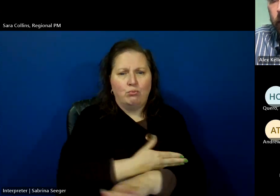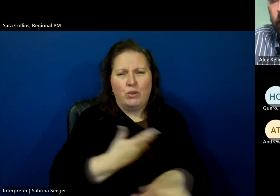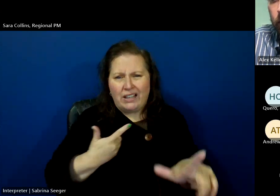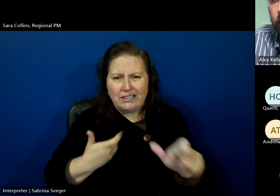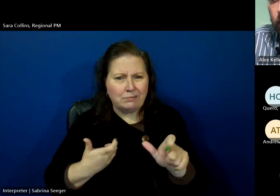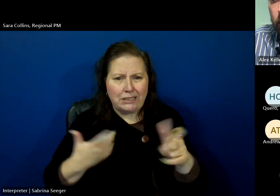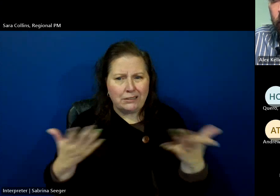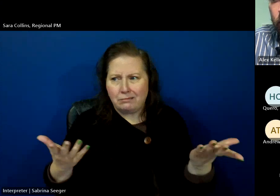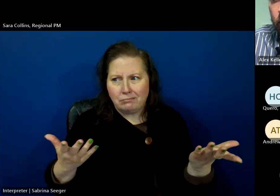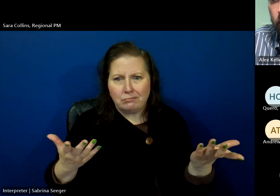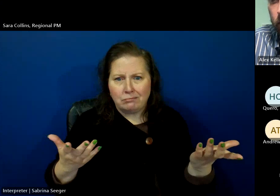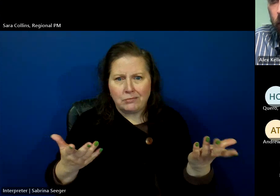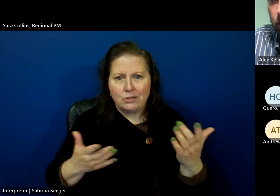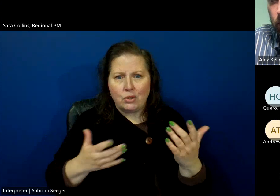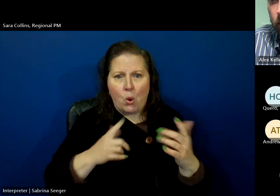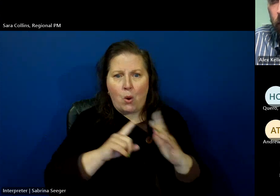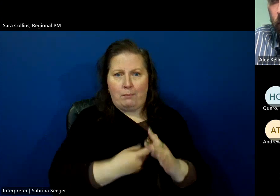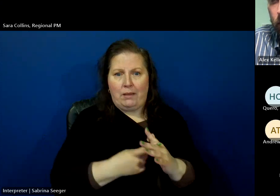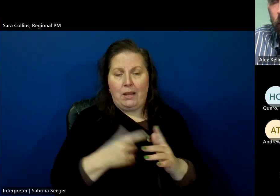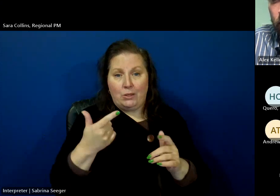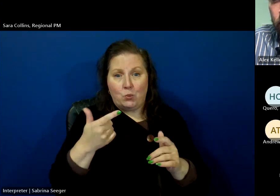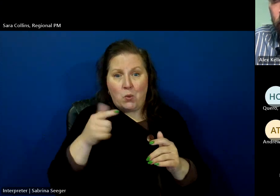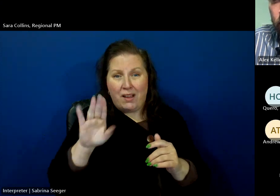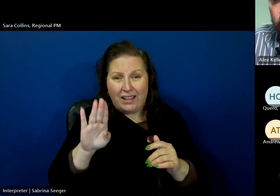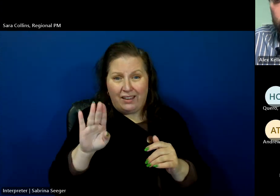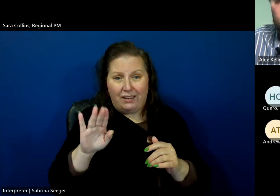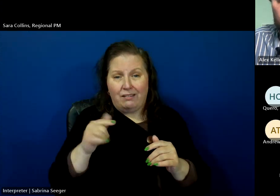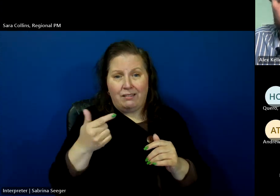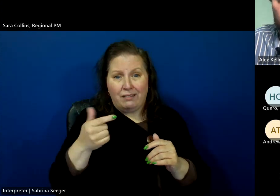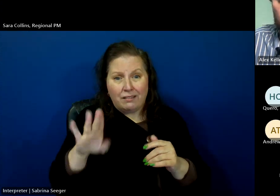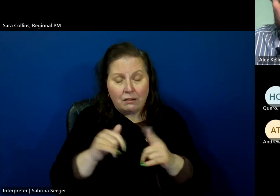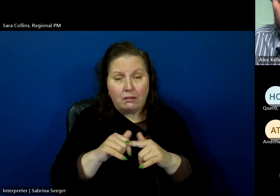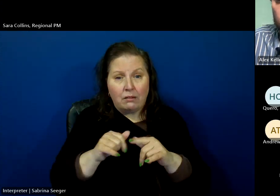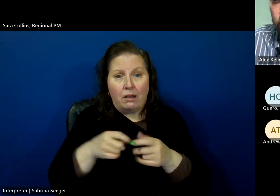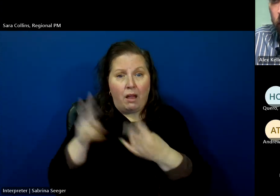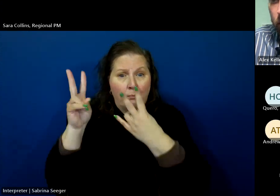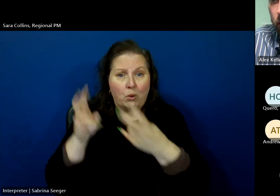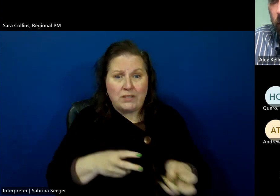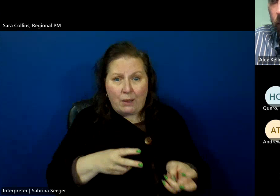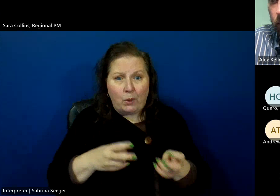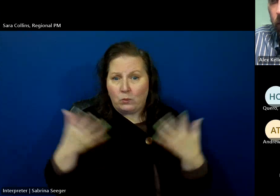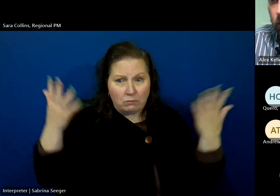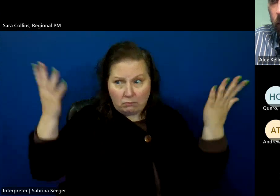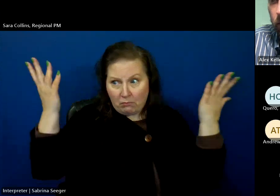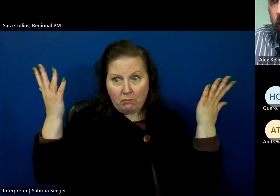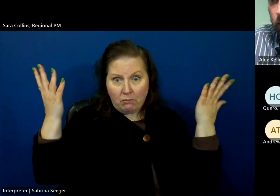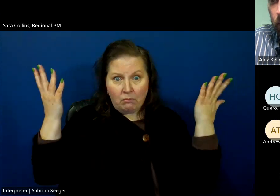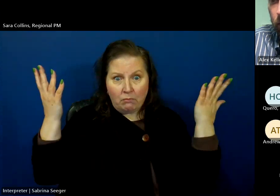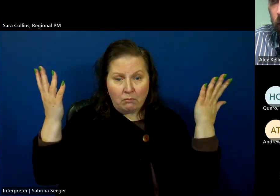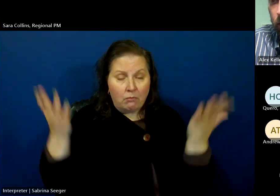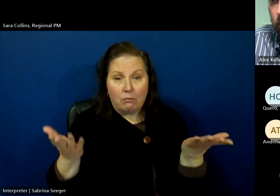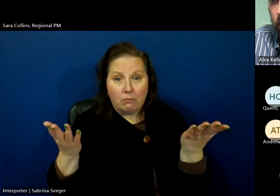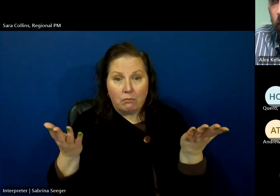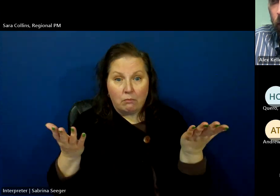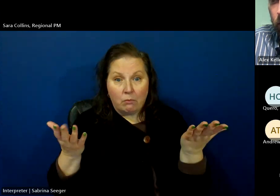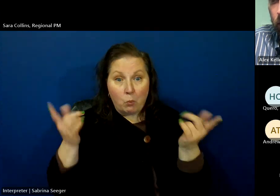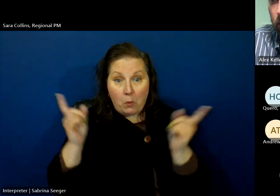It's time for our base speed to be gigabit symmetric. But are we going to have that at